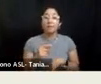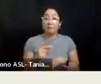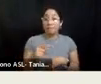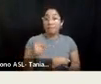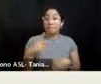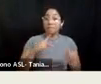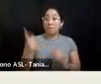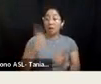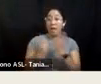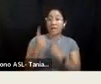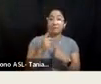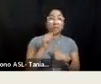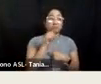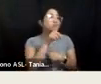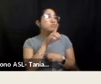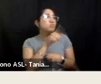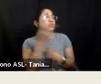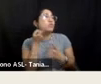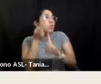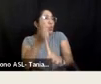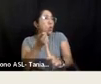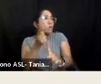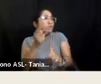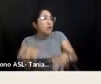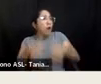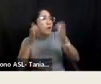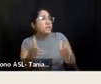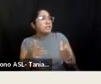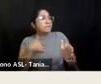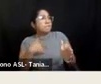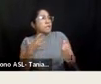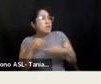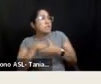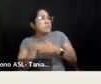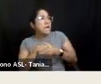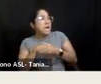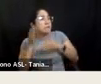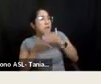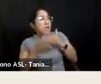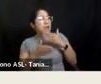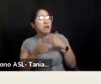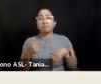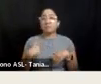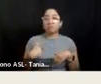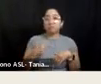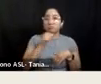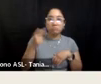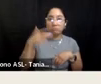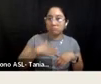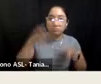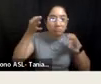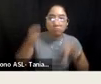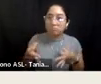with. That's not on me. It's not on me to decide what they're gonna walk away with. It's not on me to decide what their